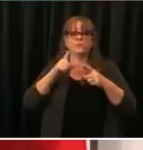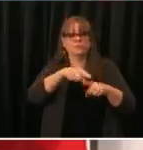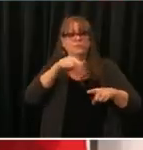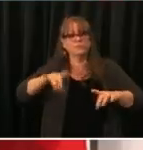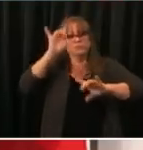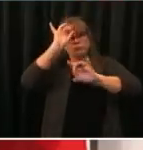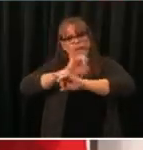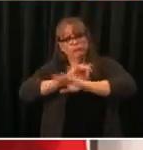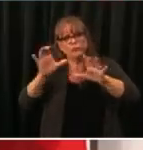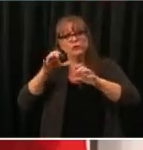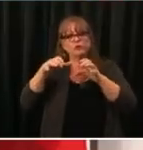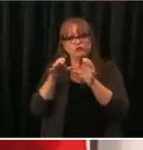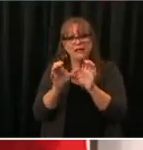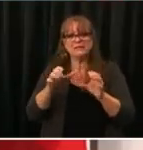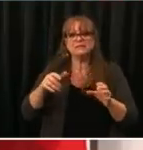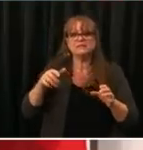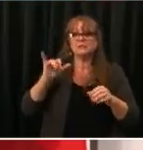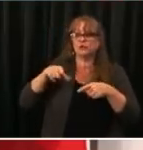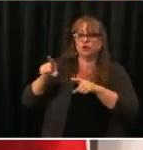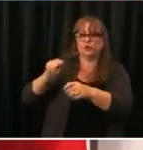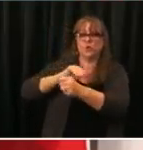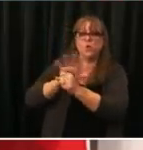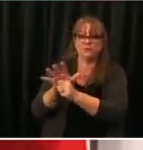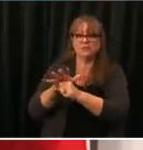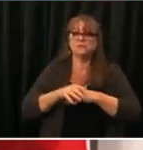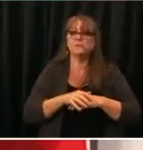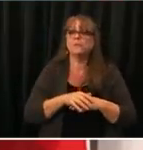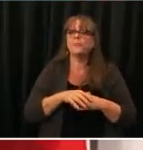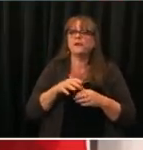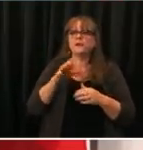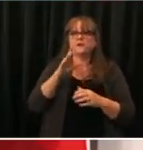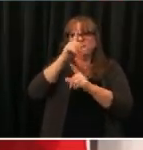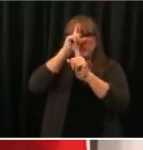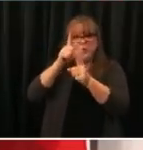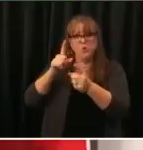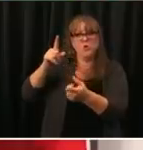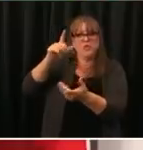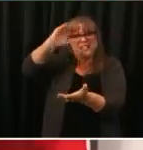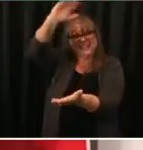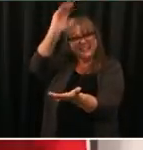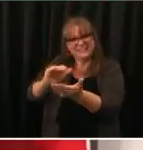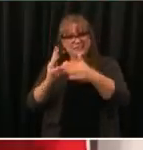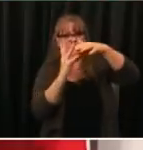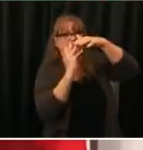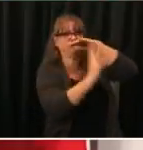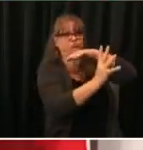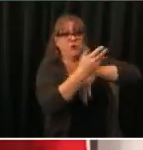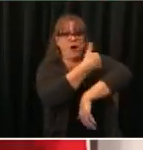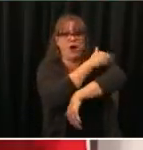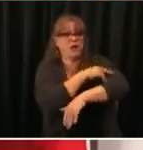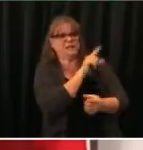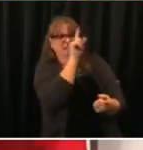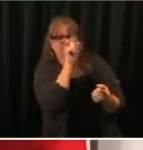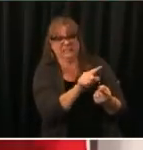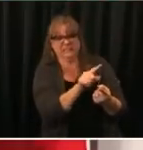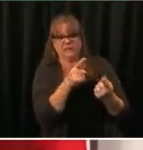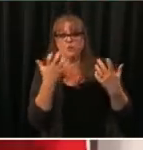3/4, hospitalizations reduced by 40%, no longer up against the overcrowding hospitals. That inherently is big